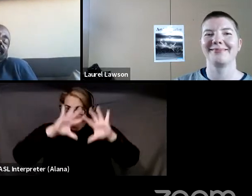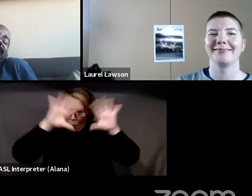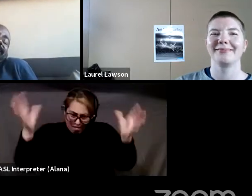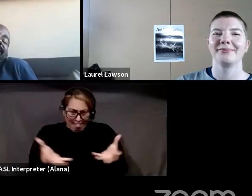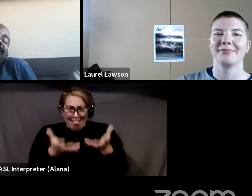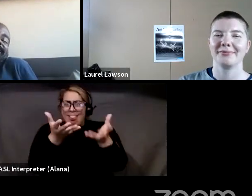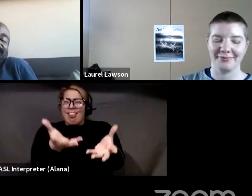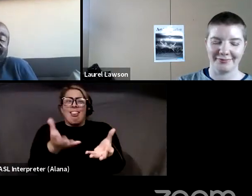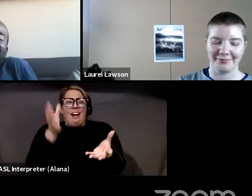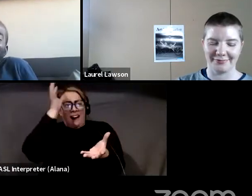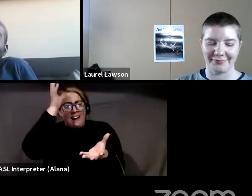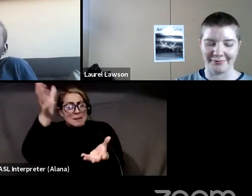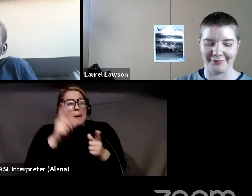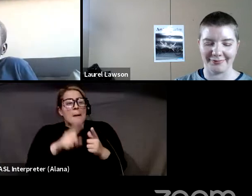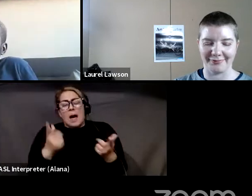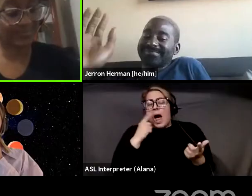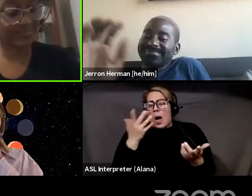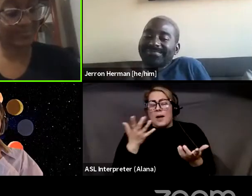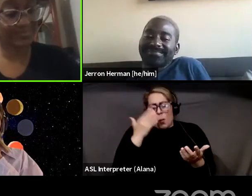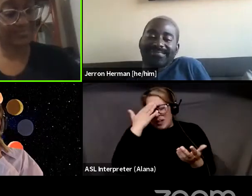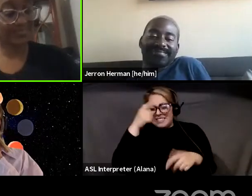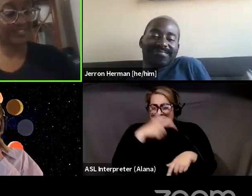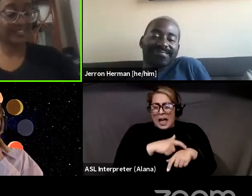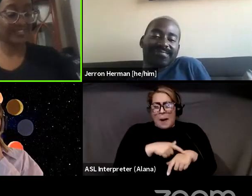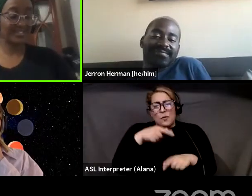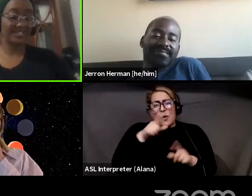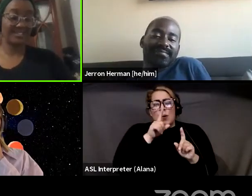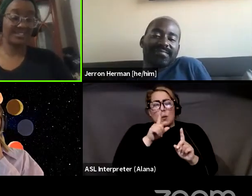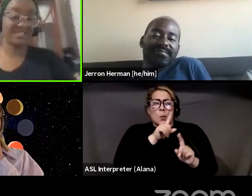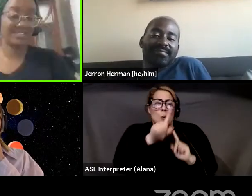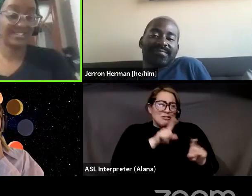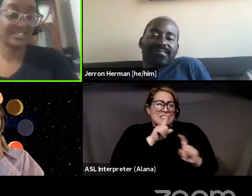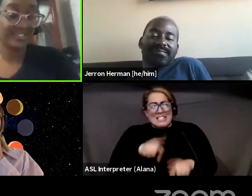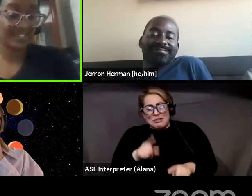to put it out there.